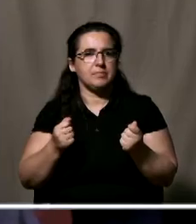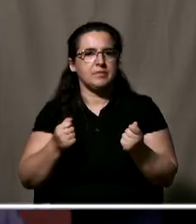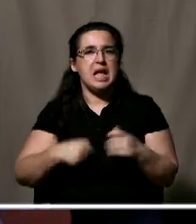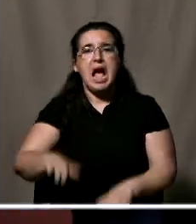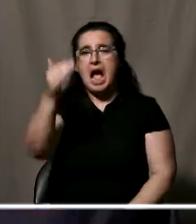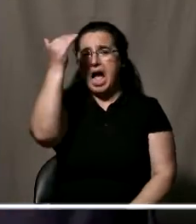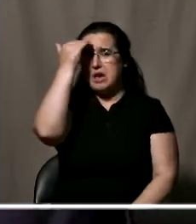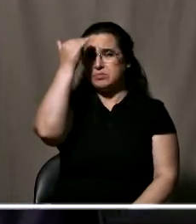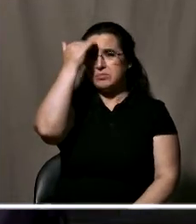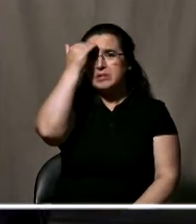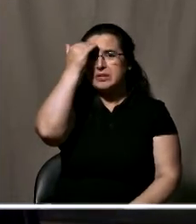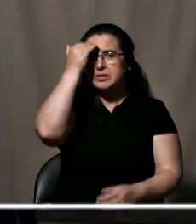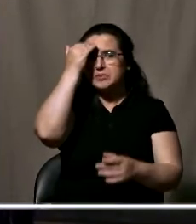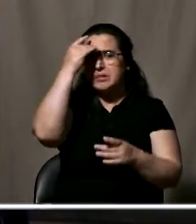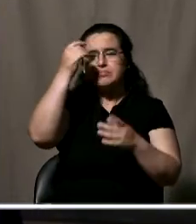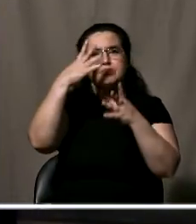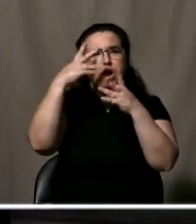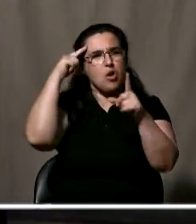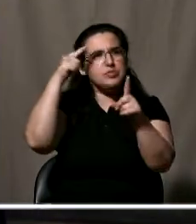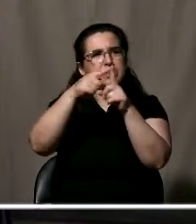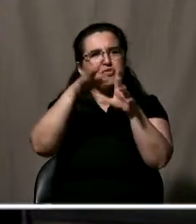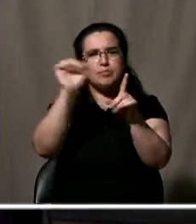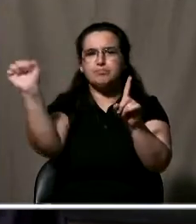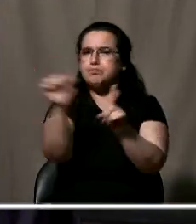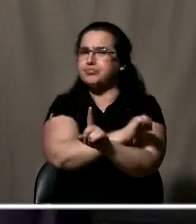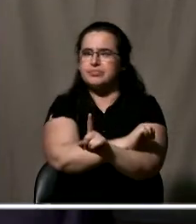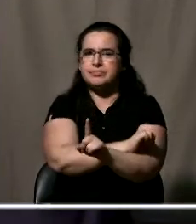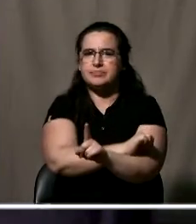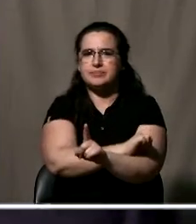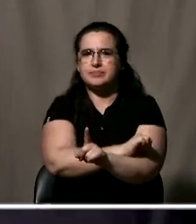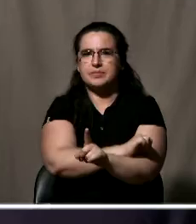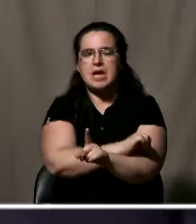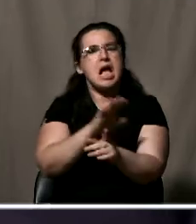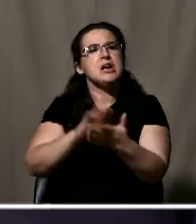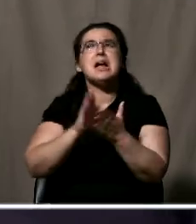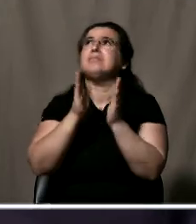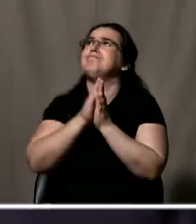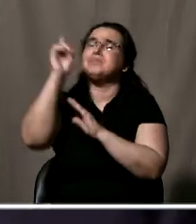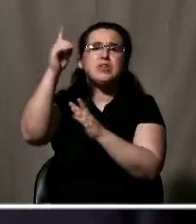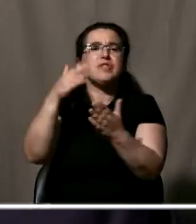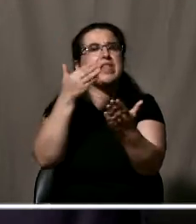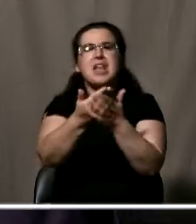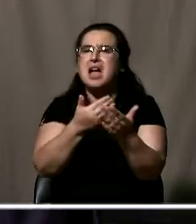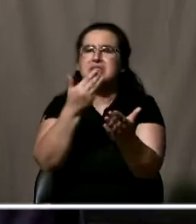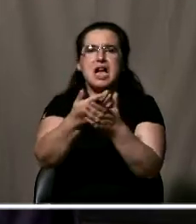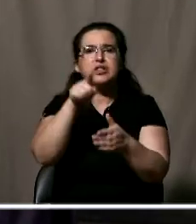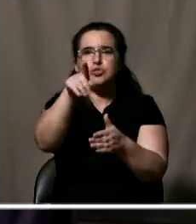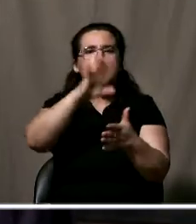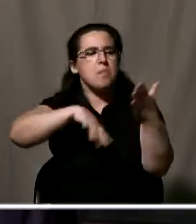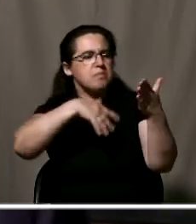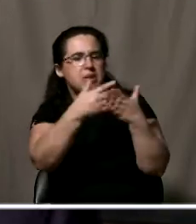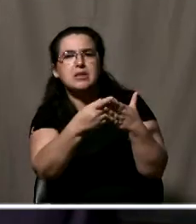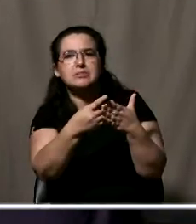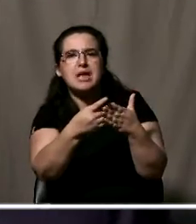Que a imoralidade fez com que não tivesses objetivos. I'm going to restore all those years. Eu vou recompensar todos esses anos. And you're going to eat in plenty. E vais poder